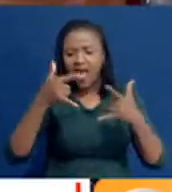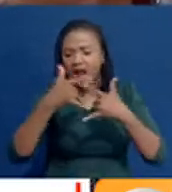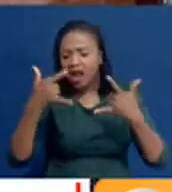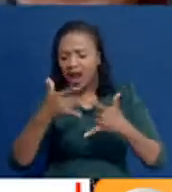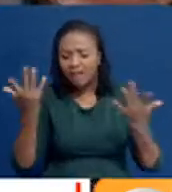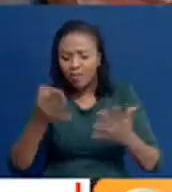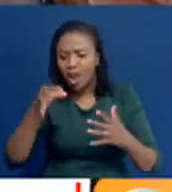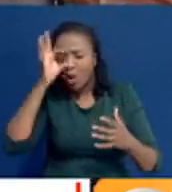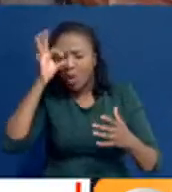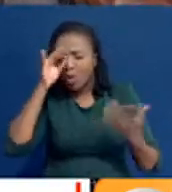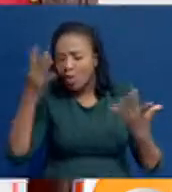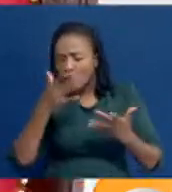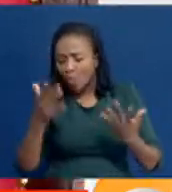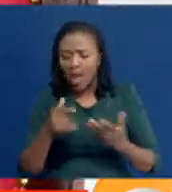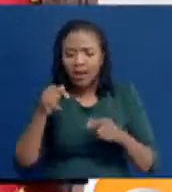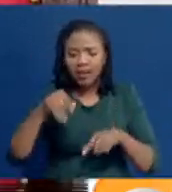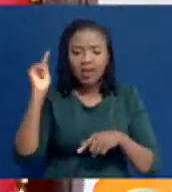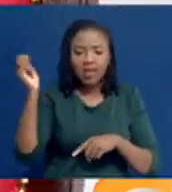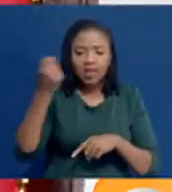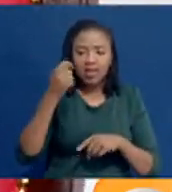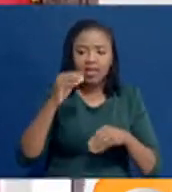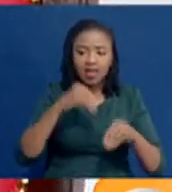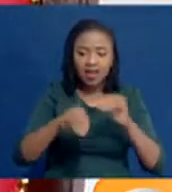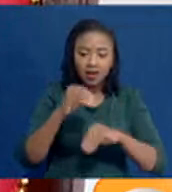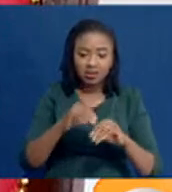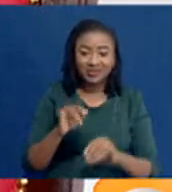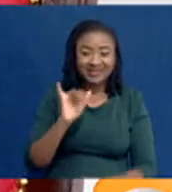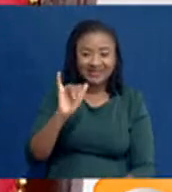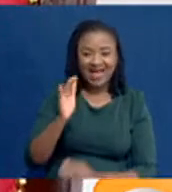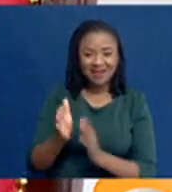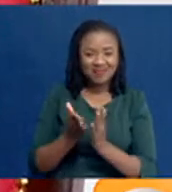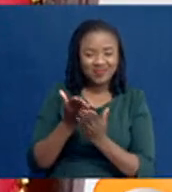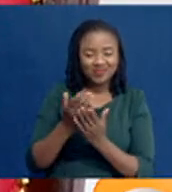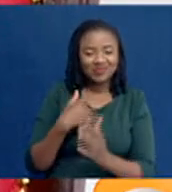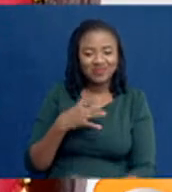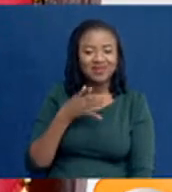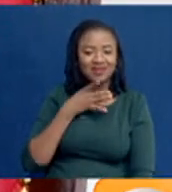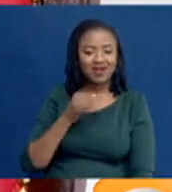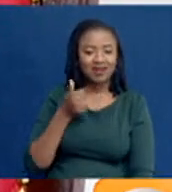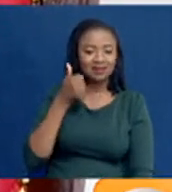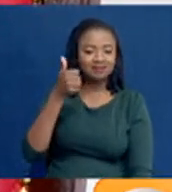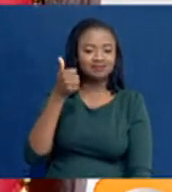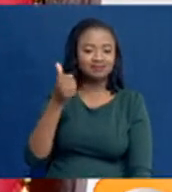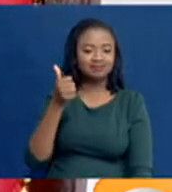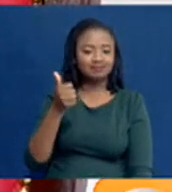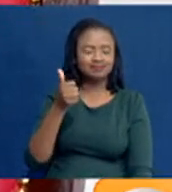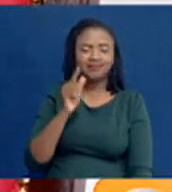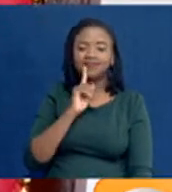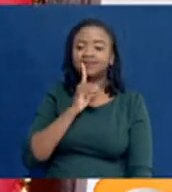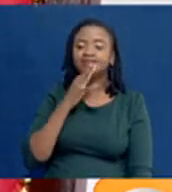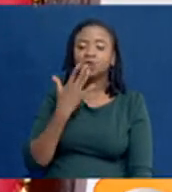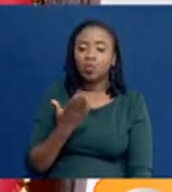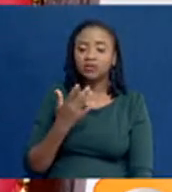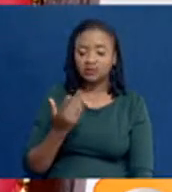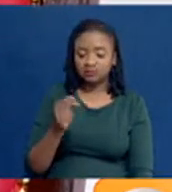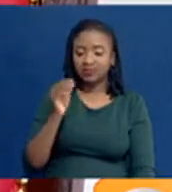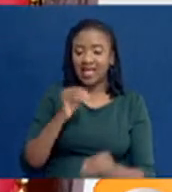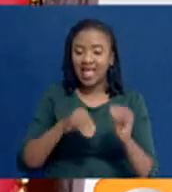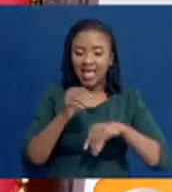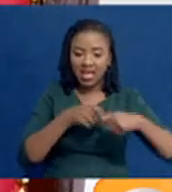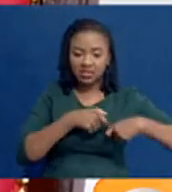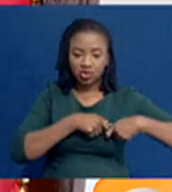and elections in Kenya. I like your proposal that that election